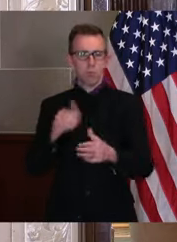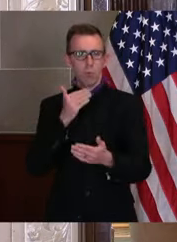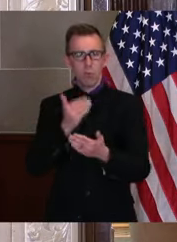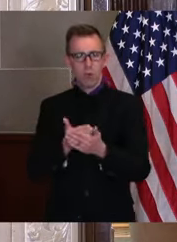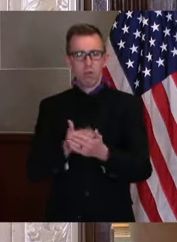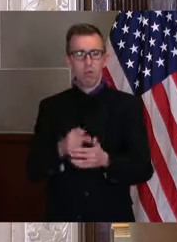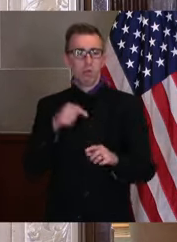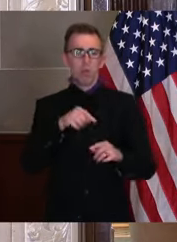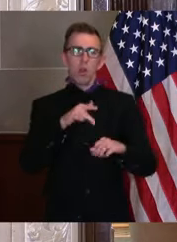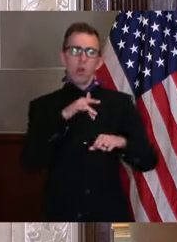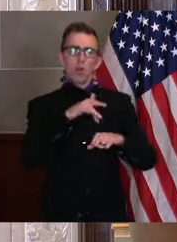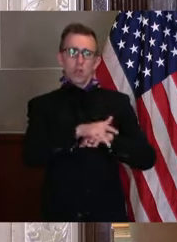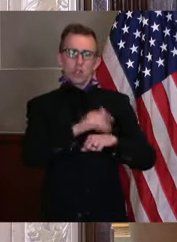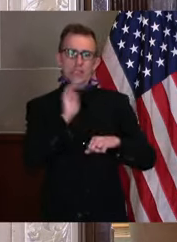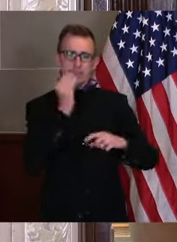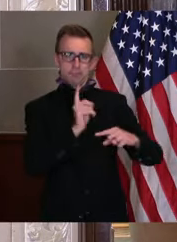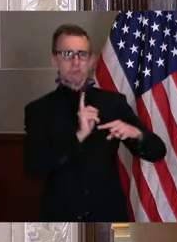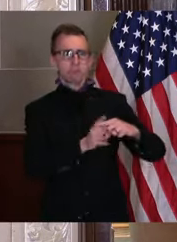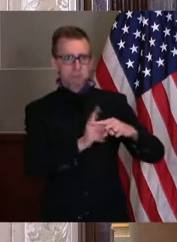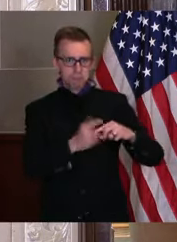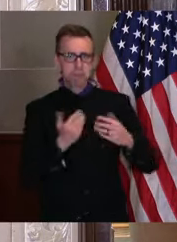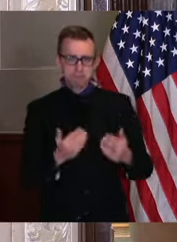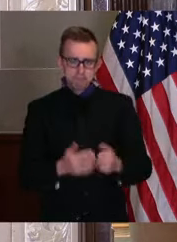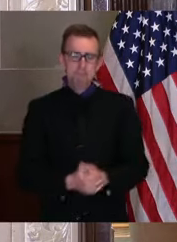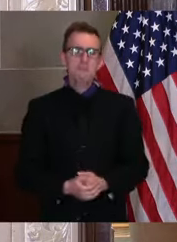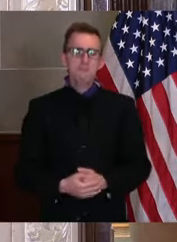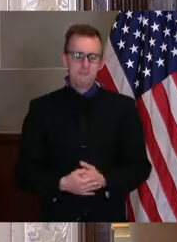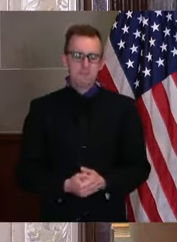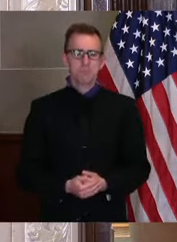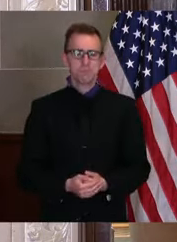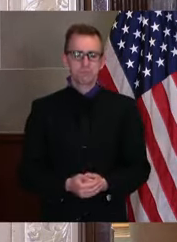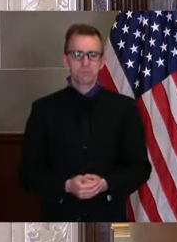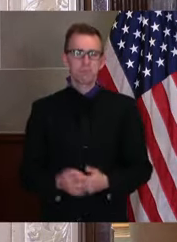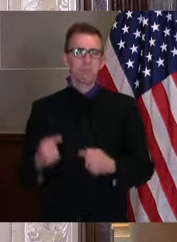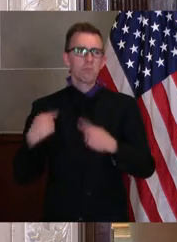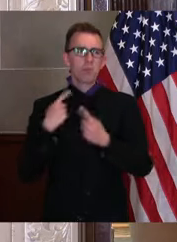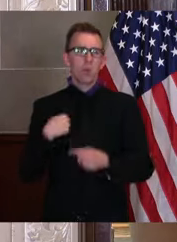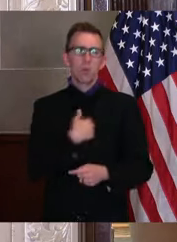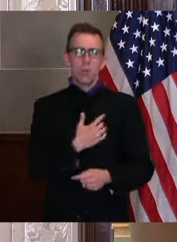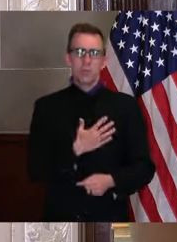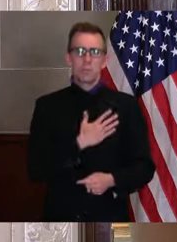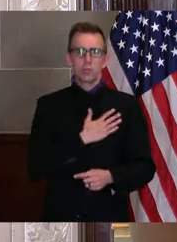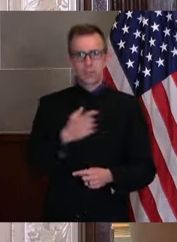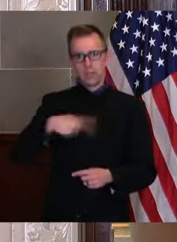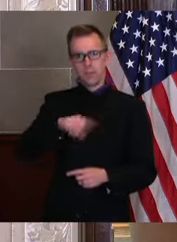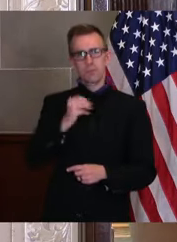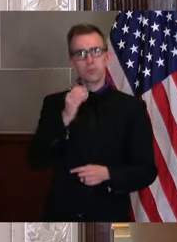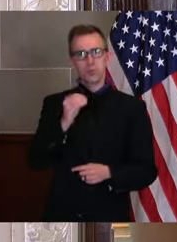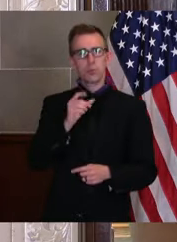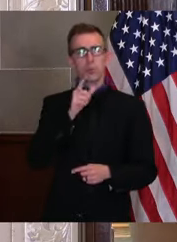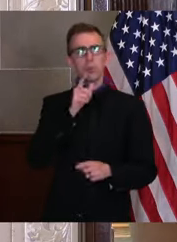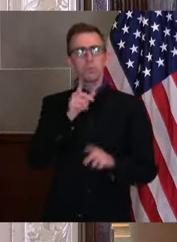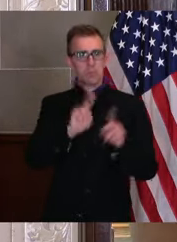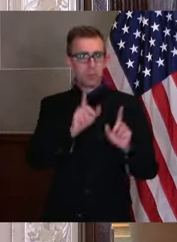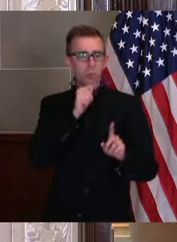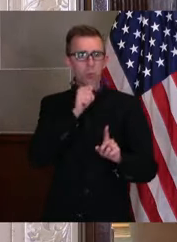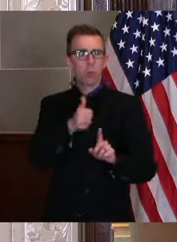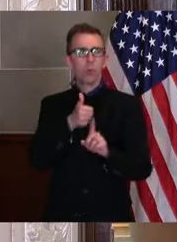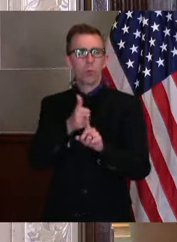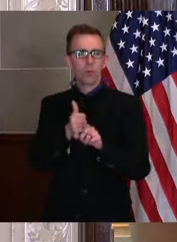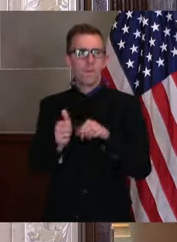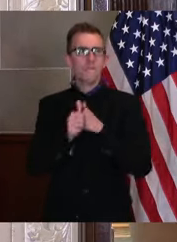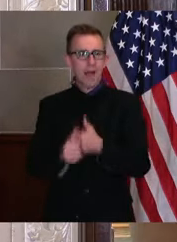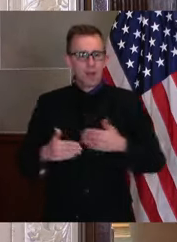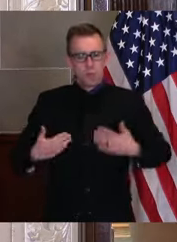warning sign. So we've been so appreciative to Missourians who've followed social distance, who've gotten